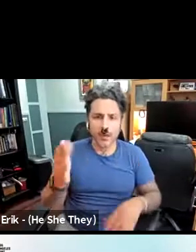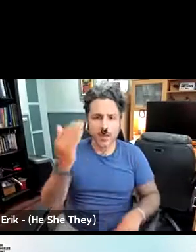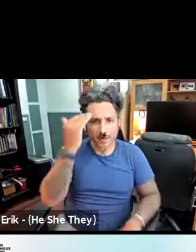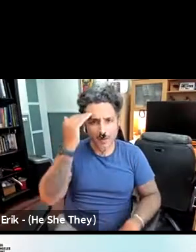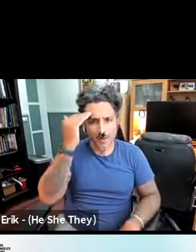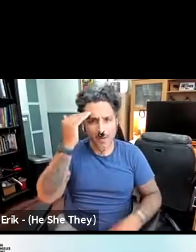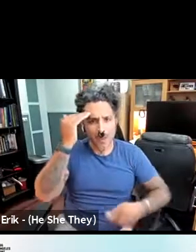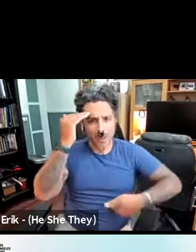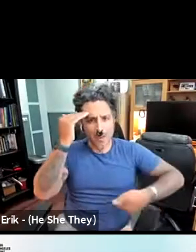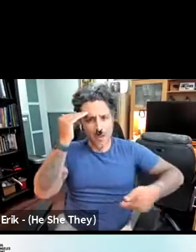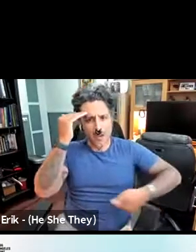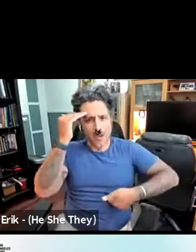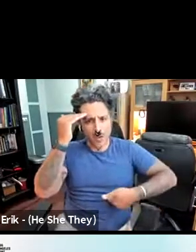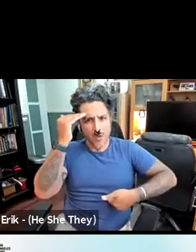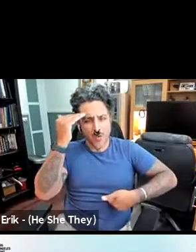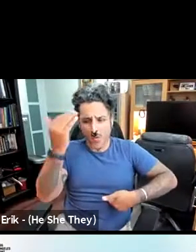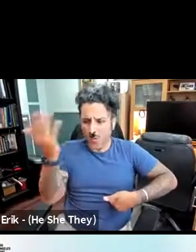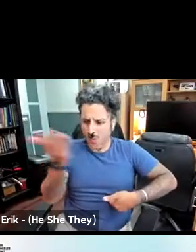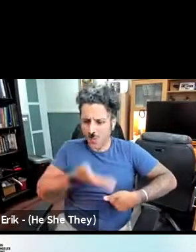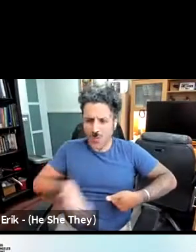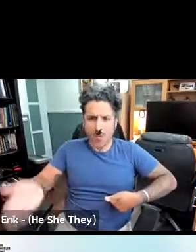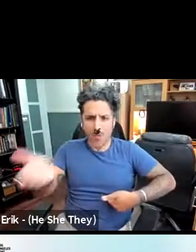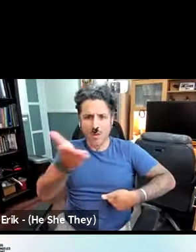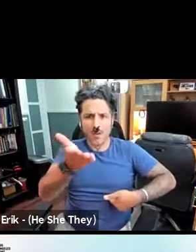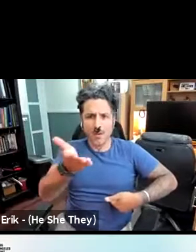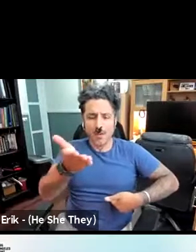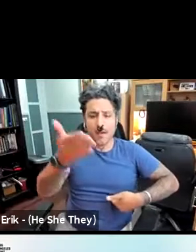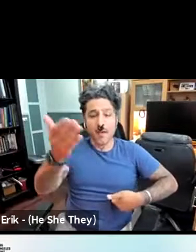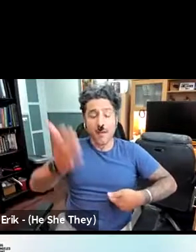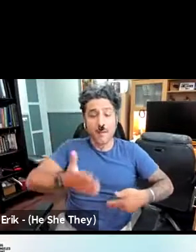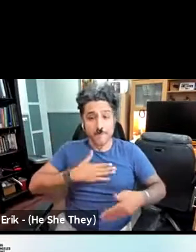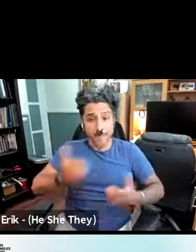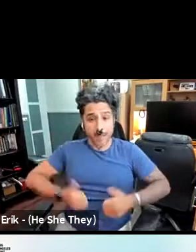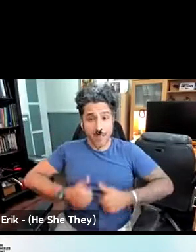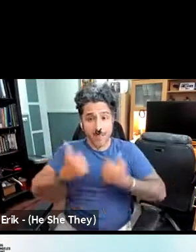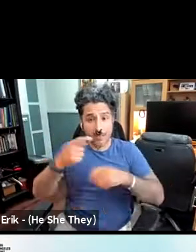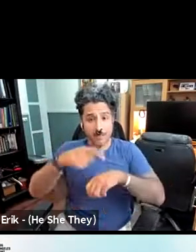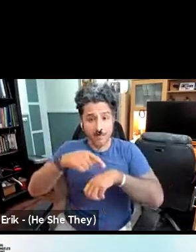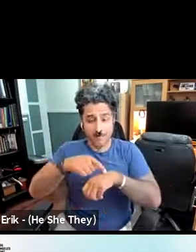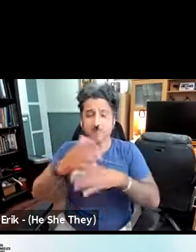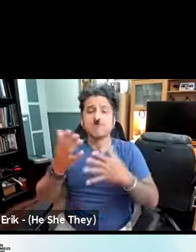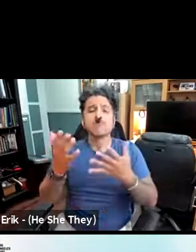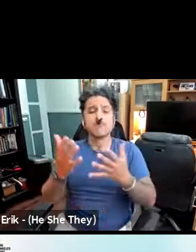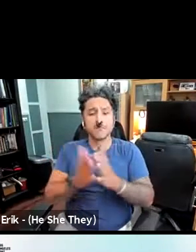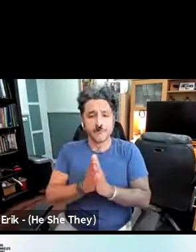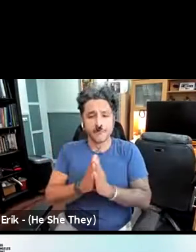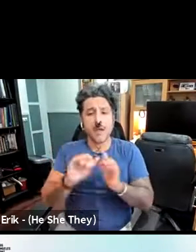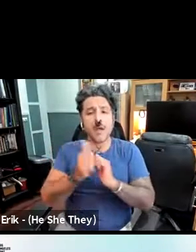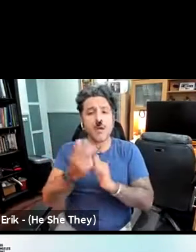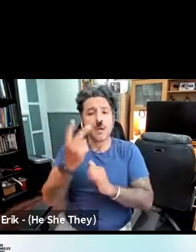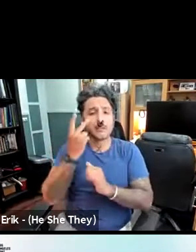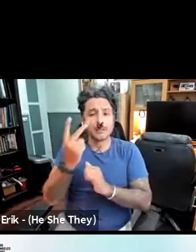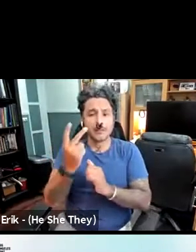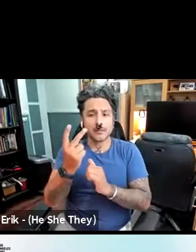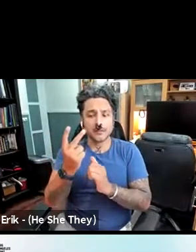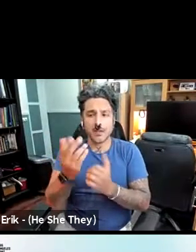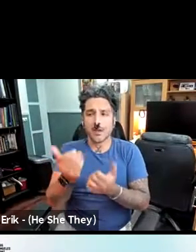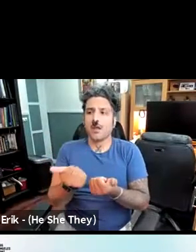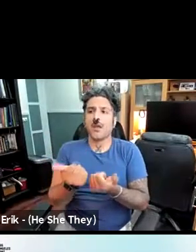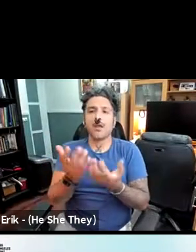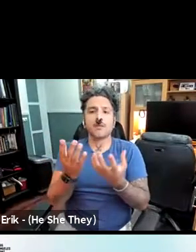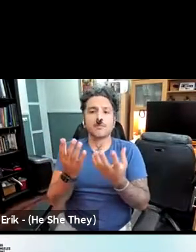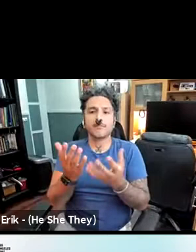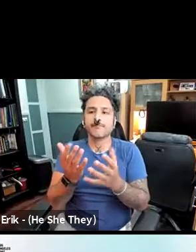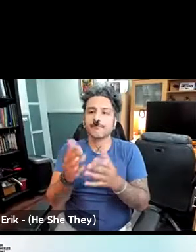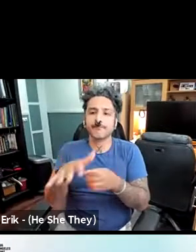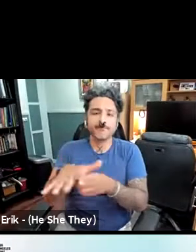I knew this, and look at this right here before me in my lifetime. And so how I see it is sovereign, how I see it is land,